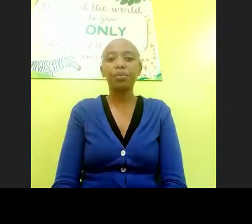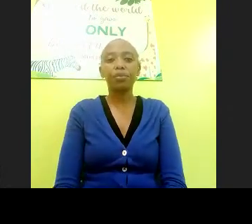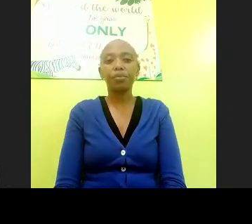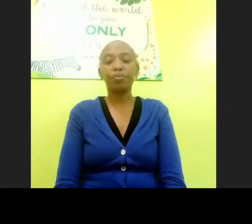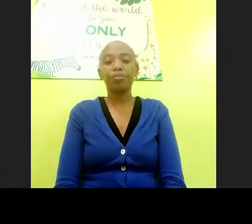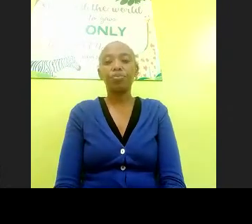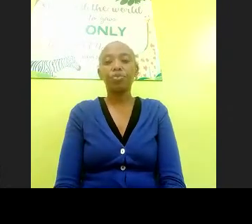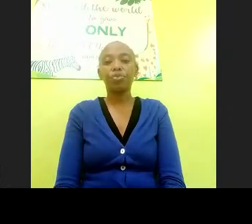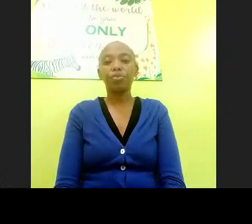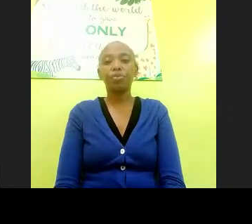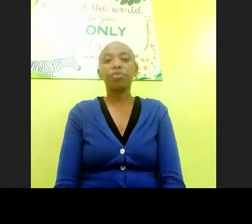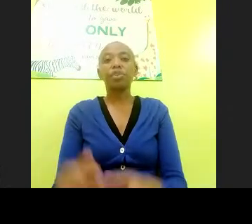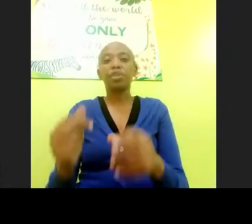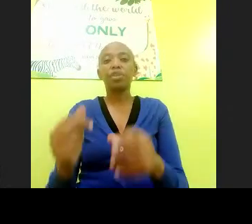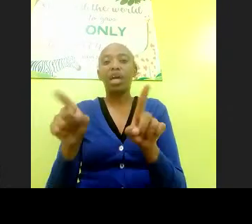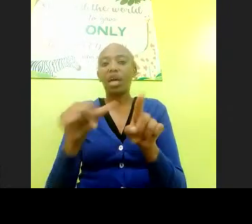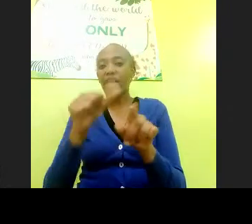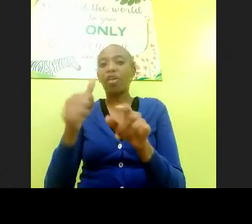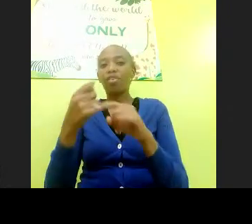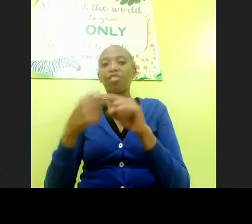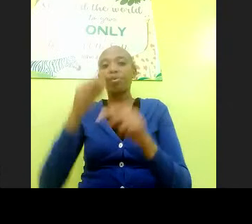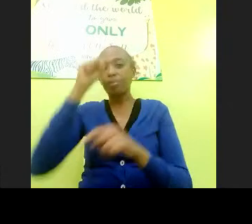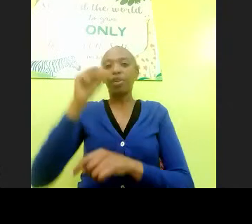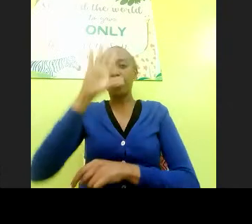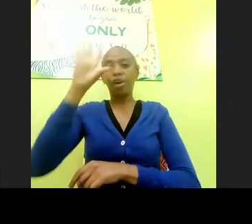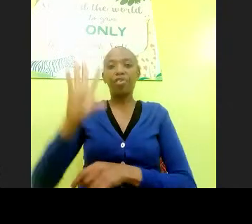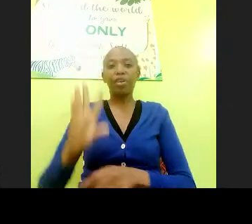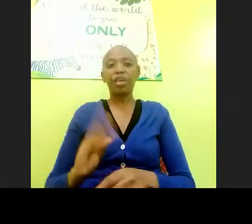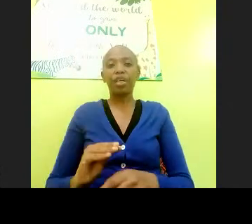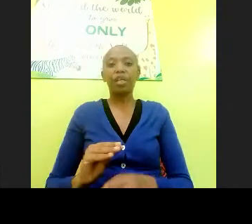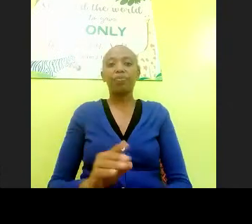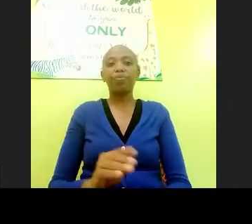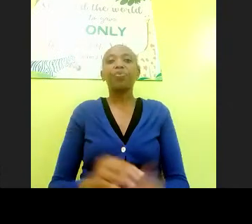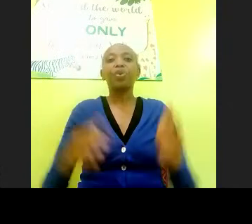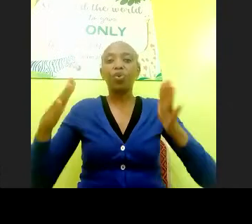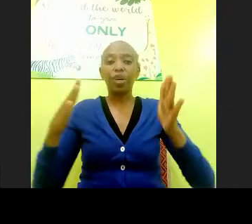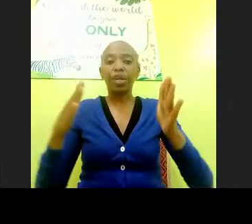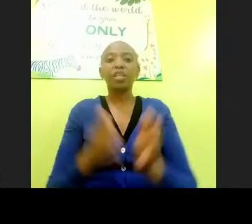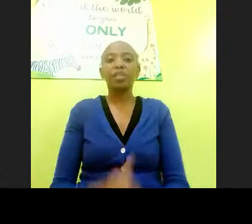Lungile from South Africa. Great.